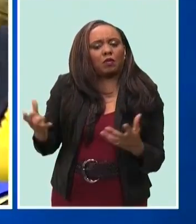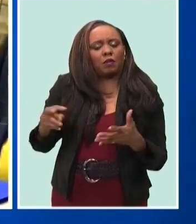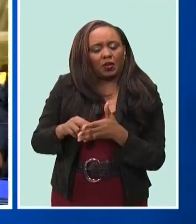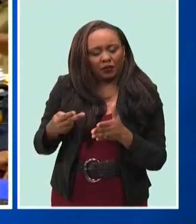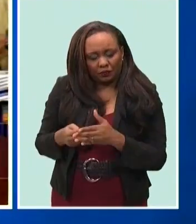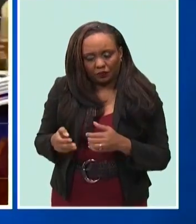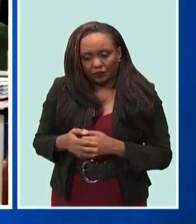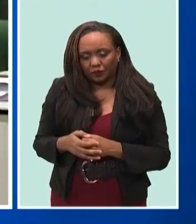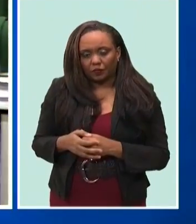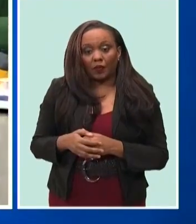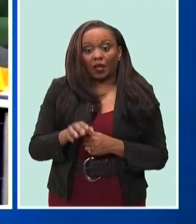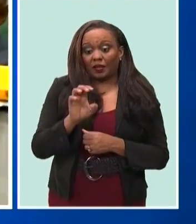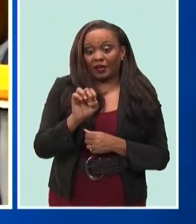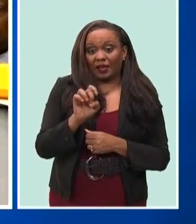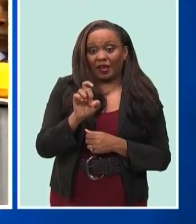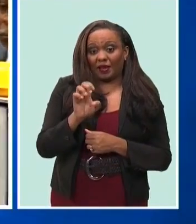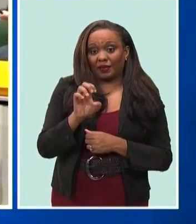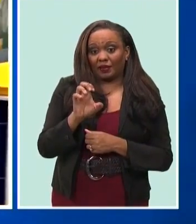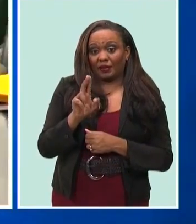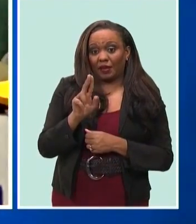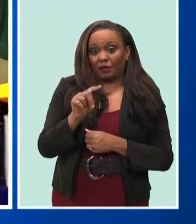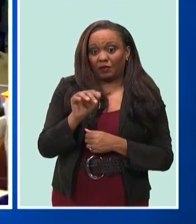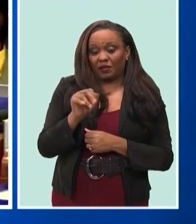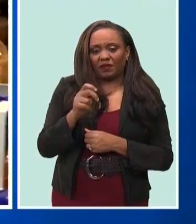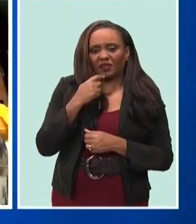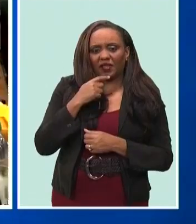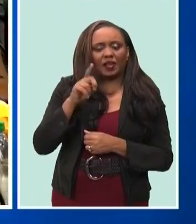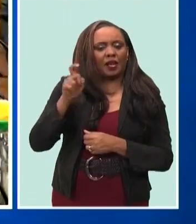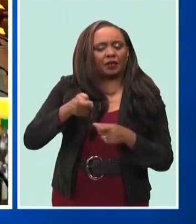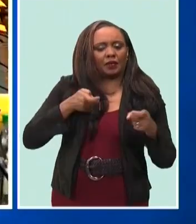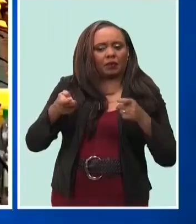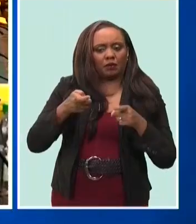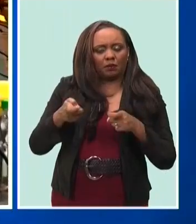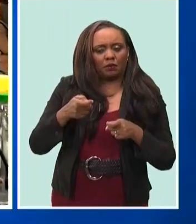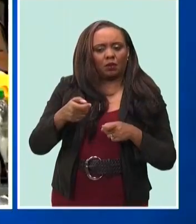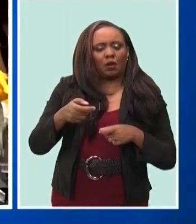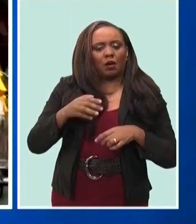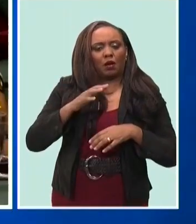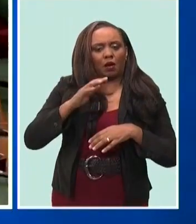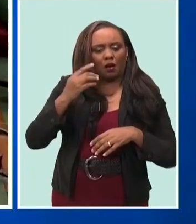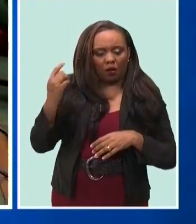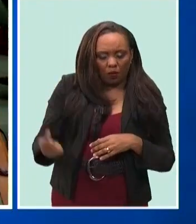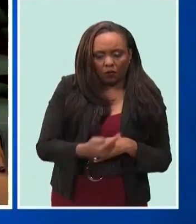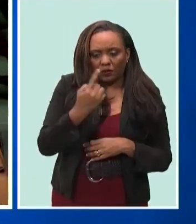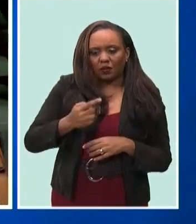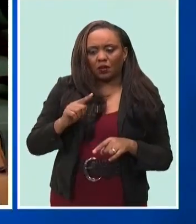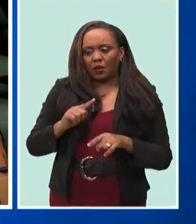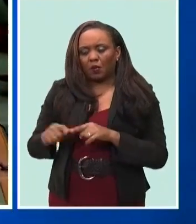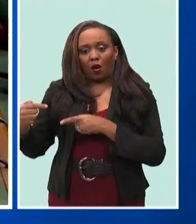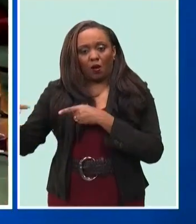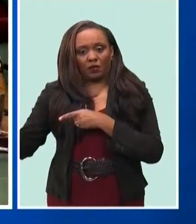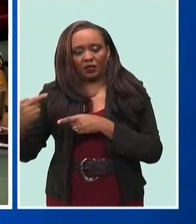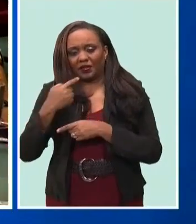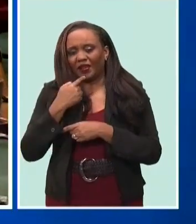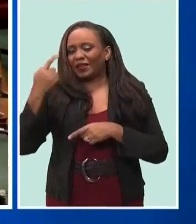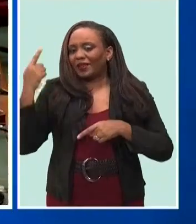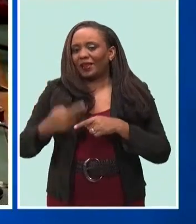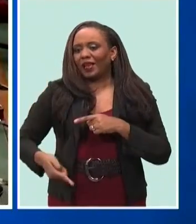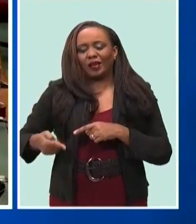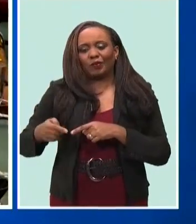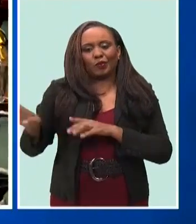the country must be governed at all times, and the opposition is saying that it cannot be business as usual